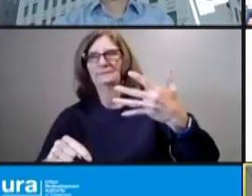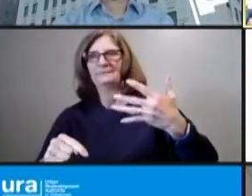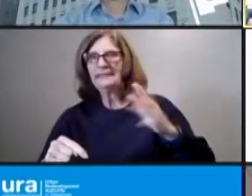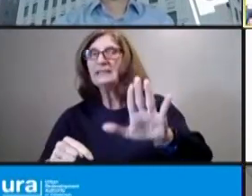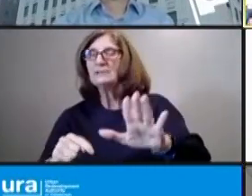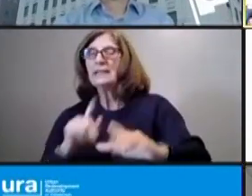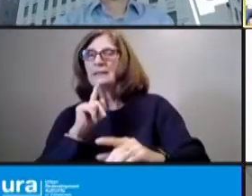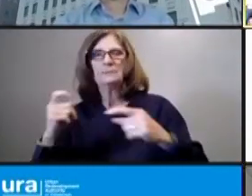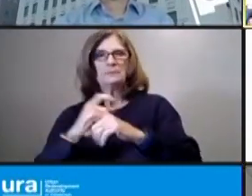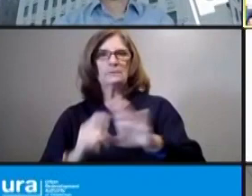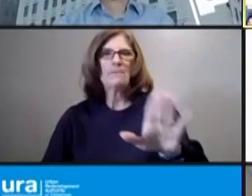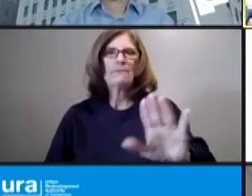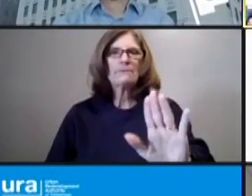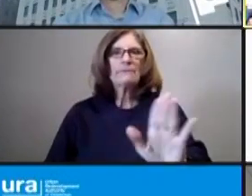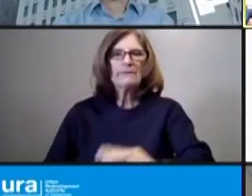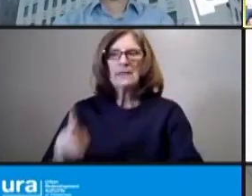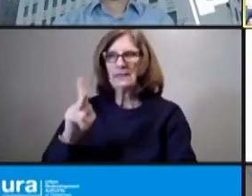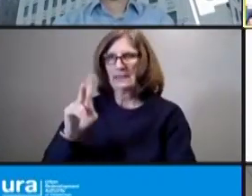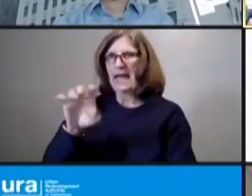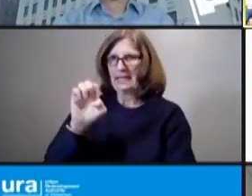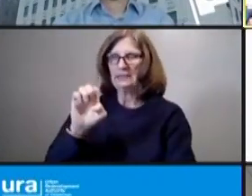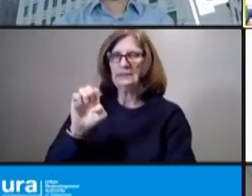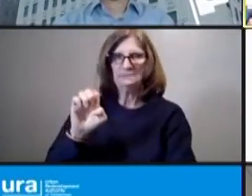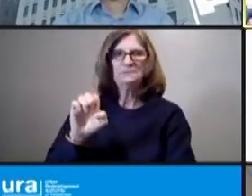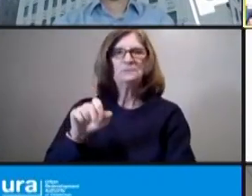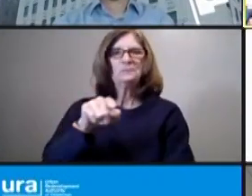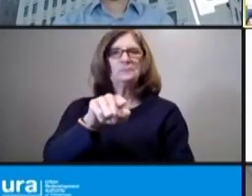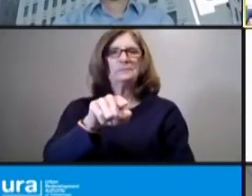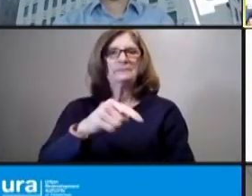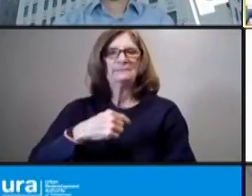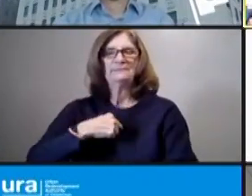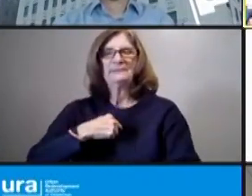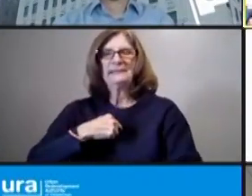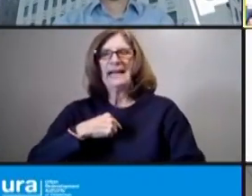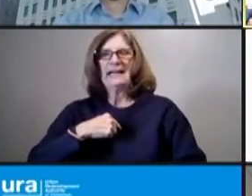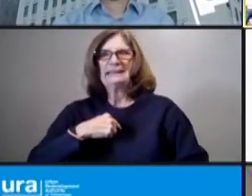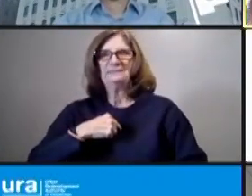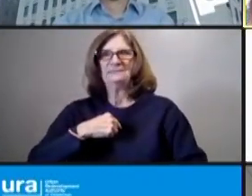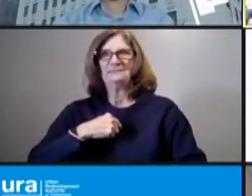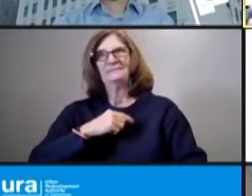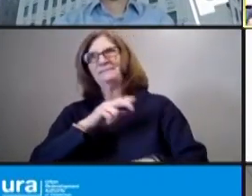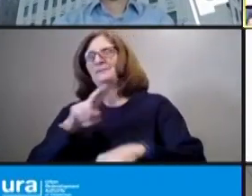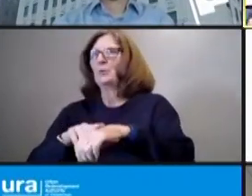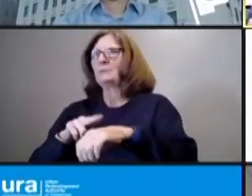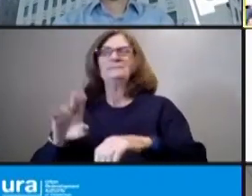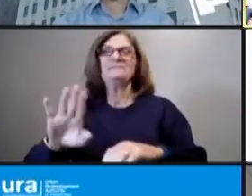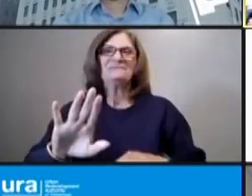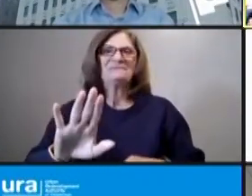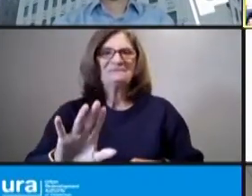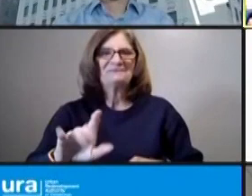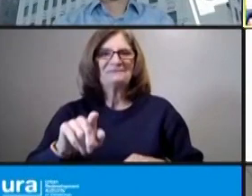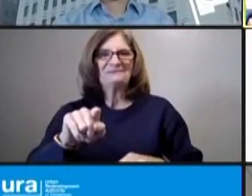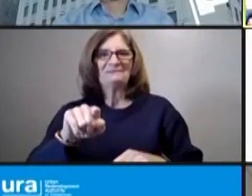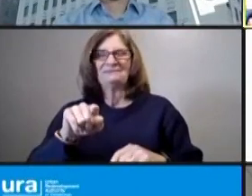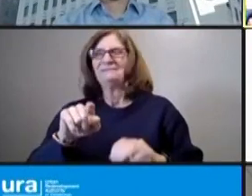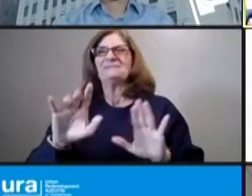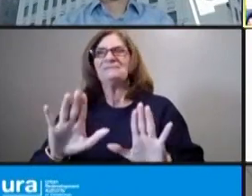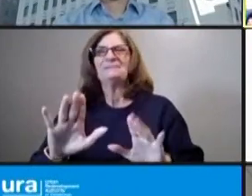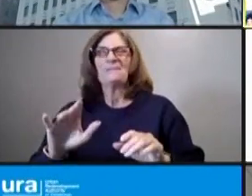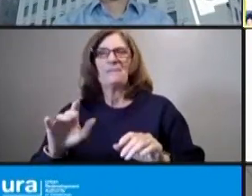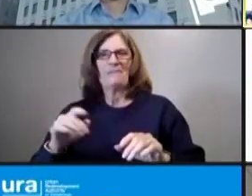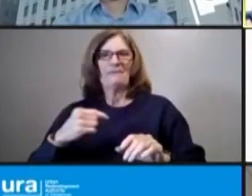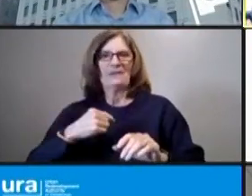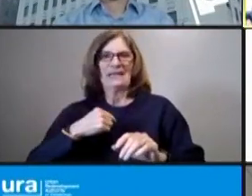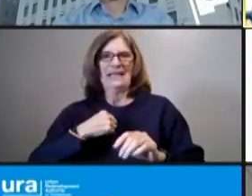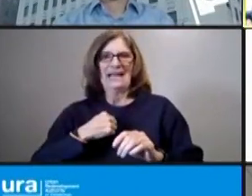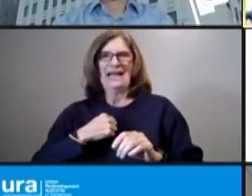No, Kyle, I just want to say, I normally don't I visibly geek out, not at this